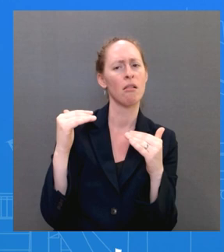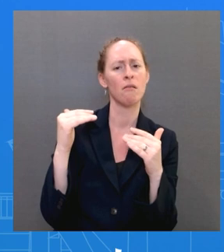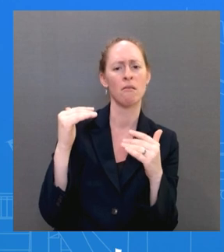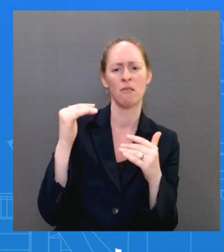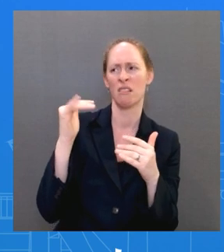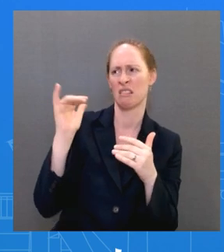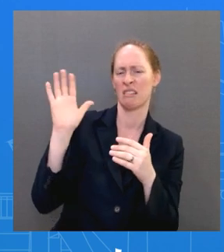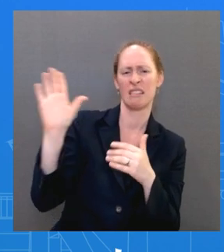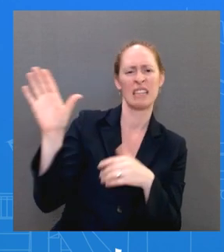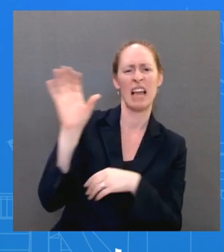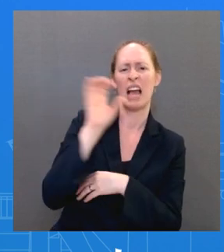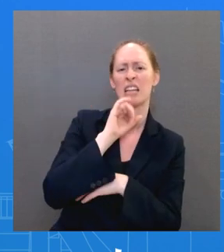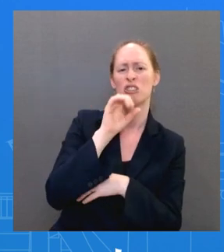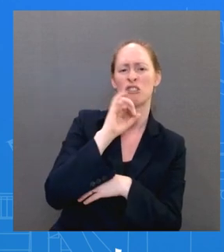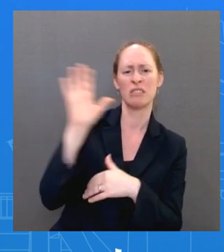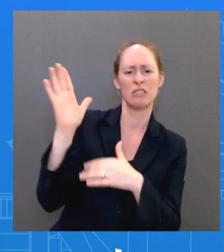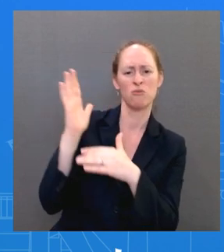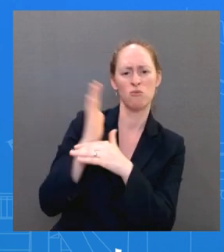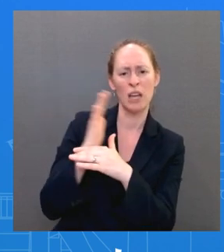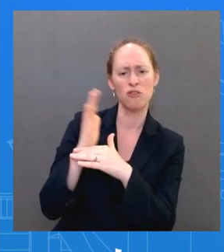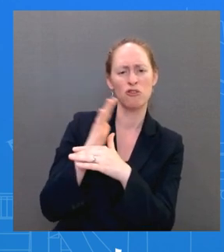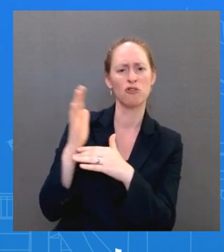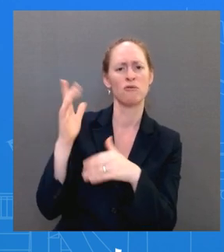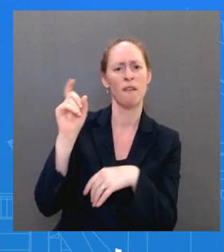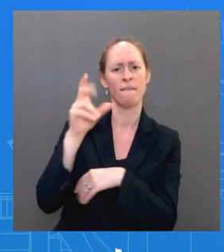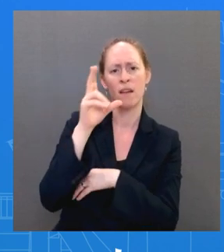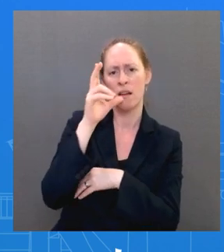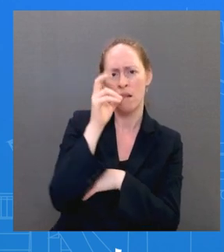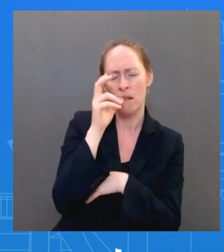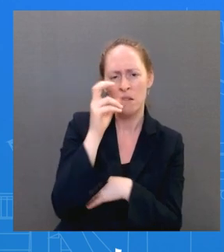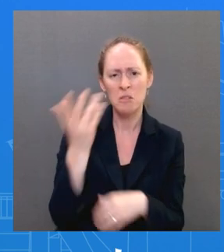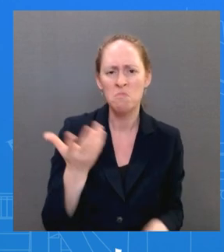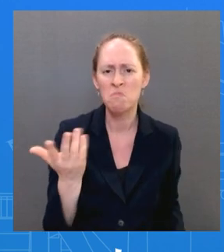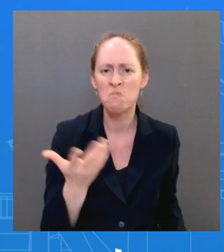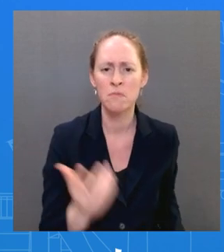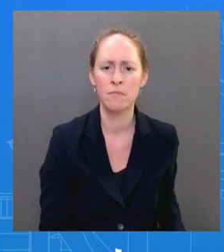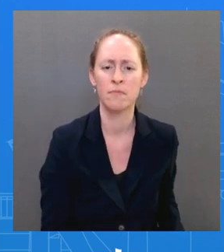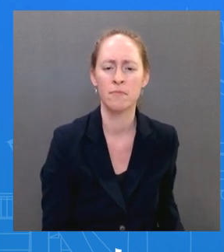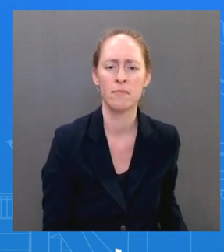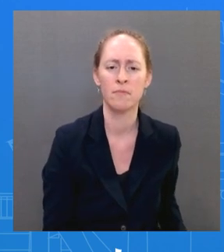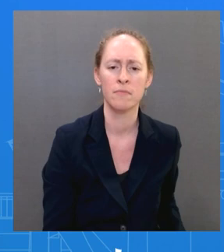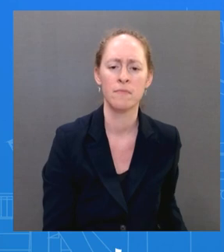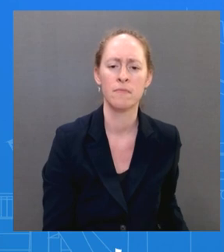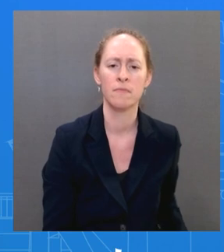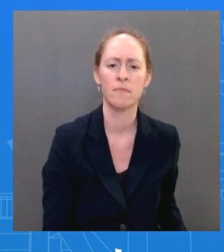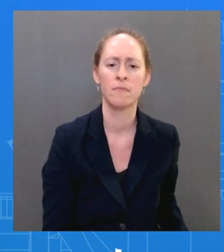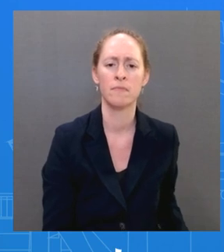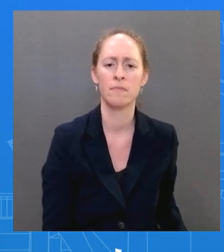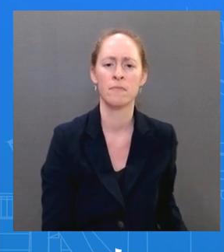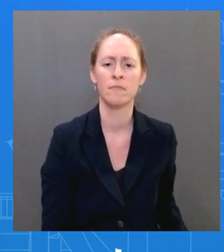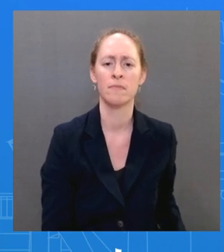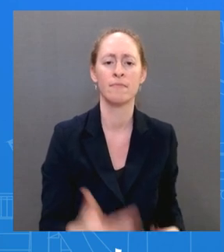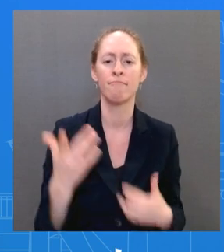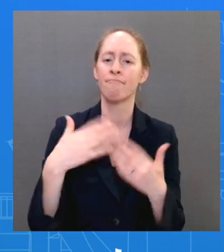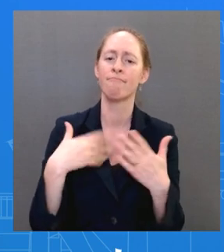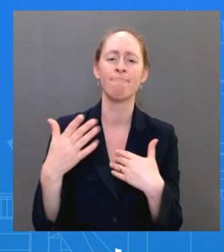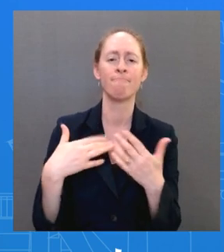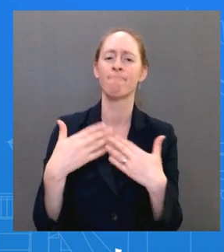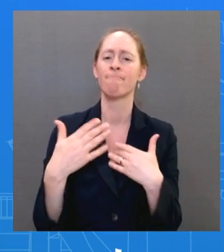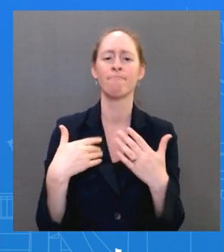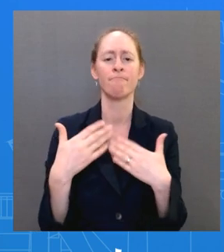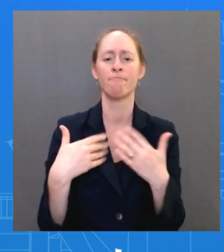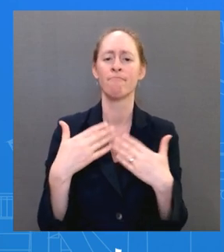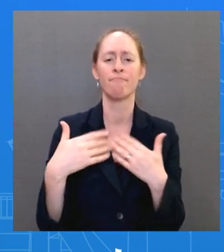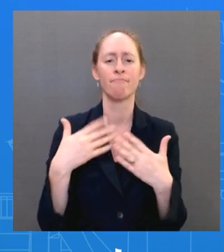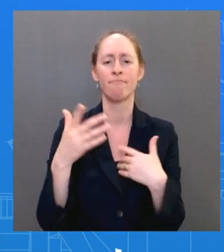of oxygen level, and somebody who's had a past history of asthma or occasionally has reactive airway disease also should not be a determinant of